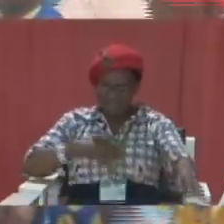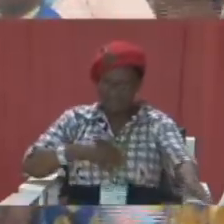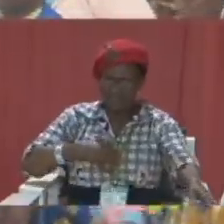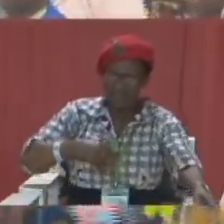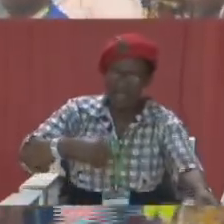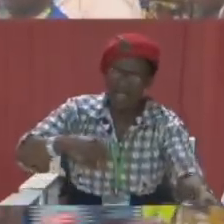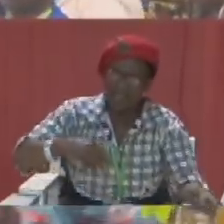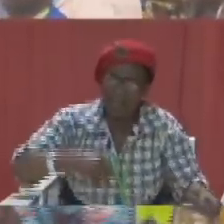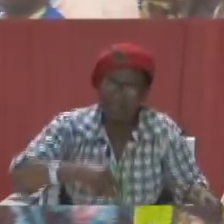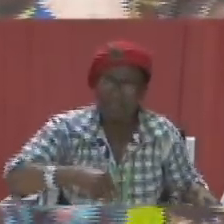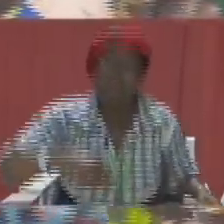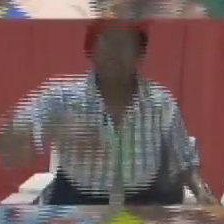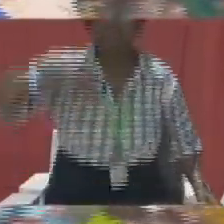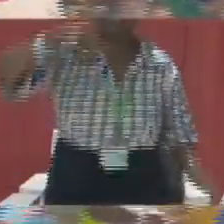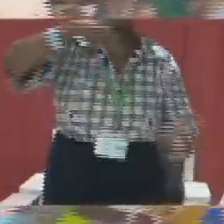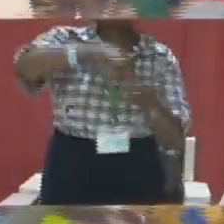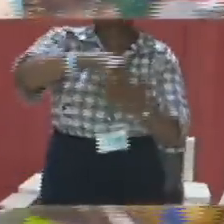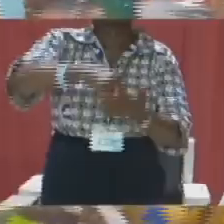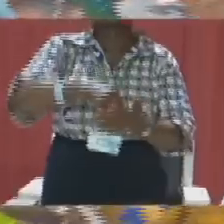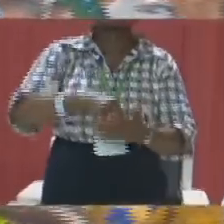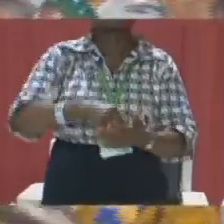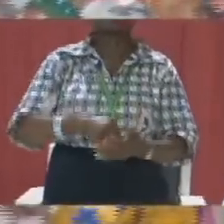And with all your strength,